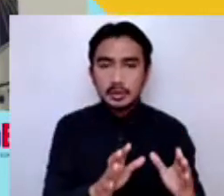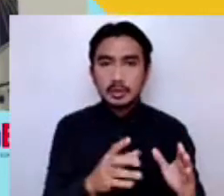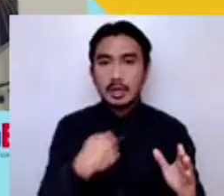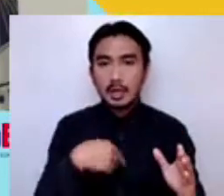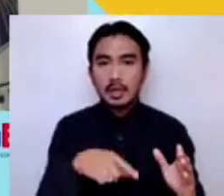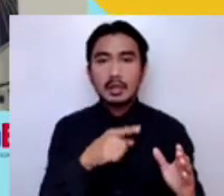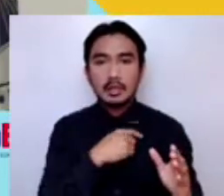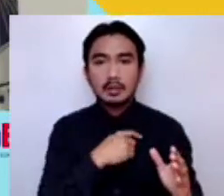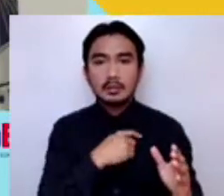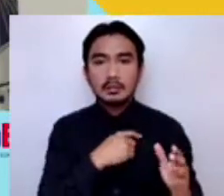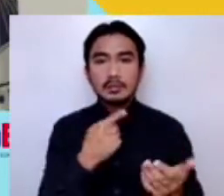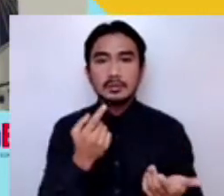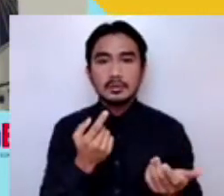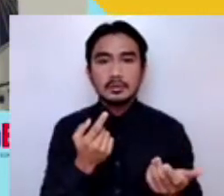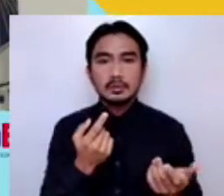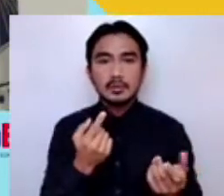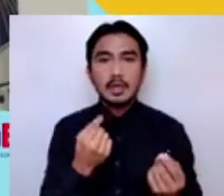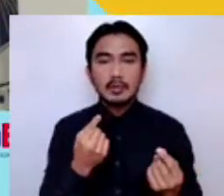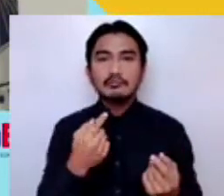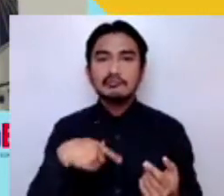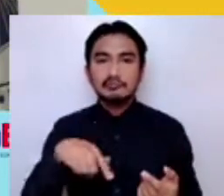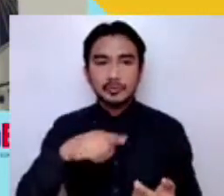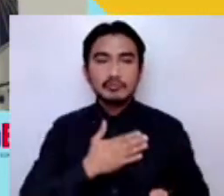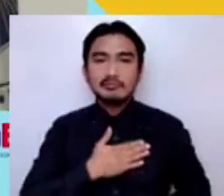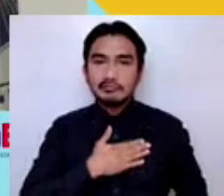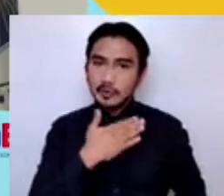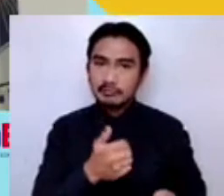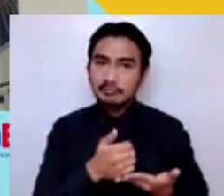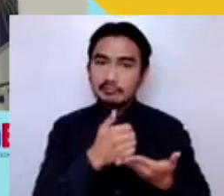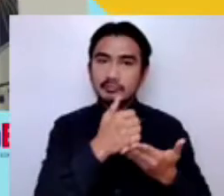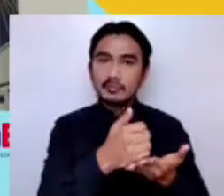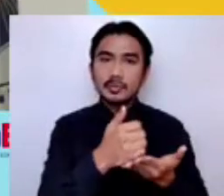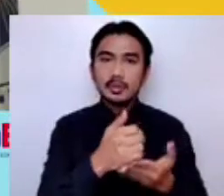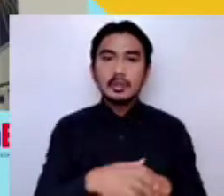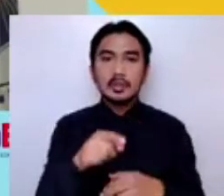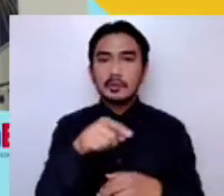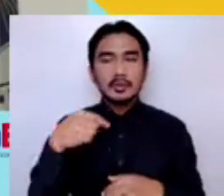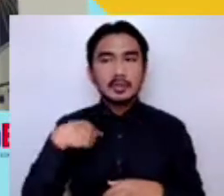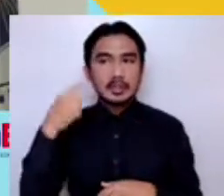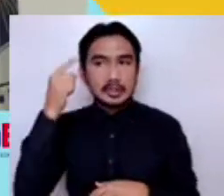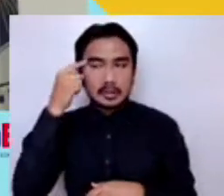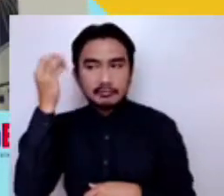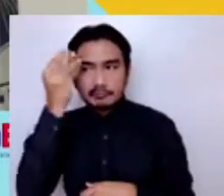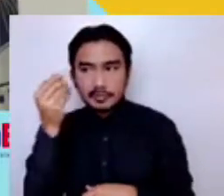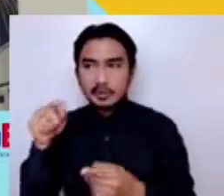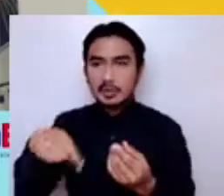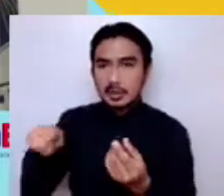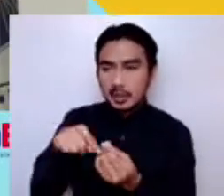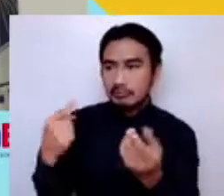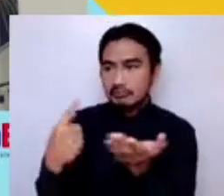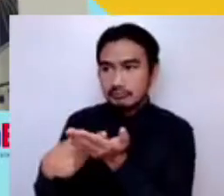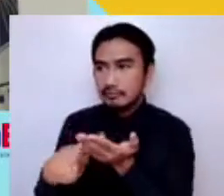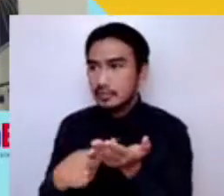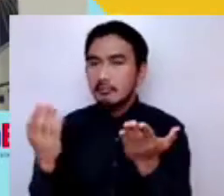where our commitment lies. It is you who we think of whenever we come up with new policies